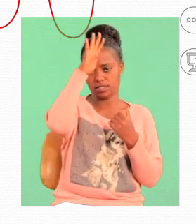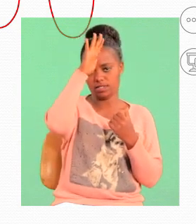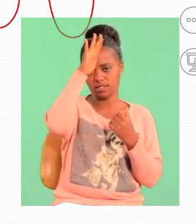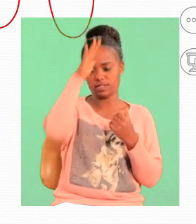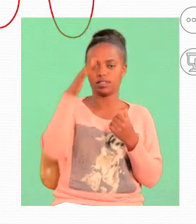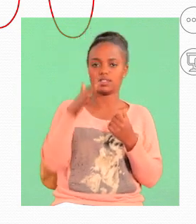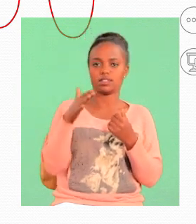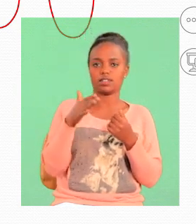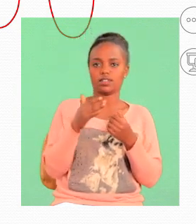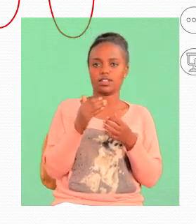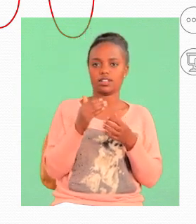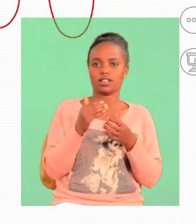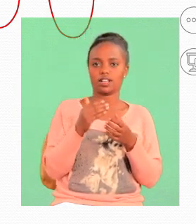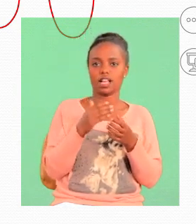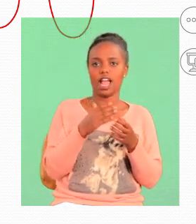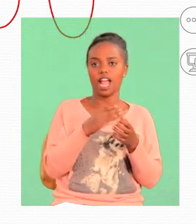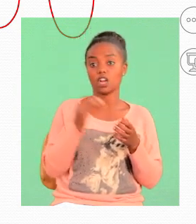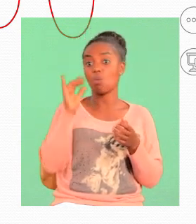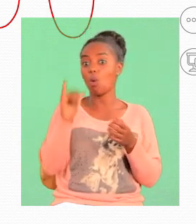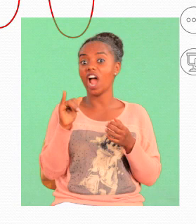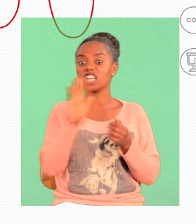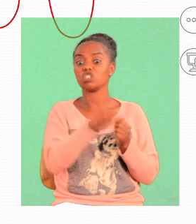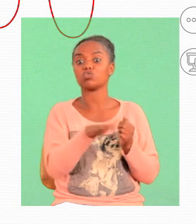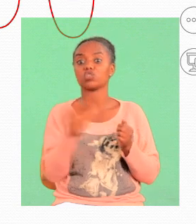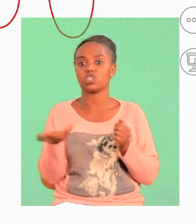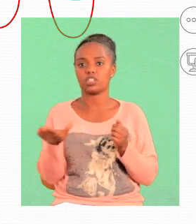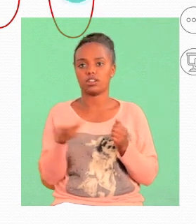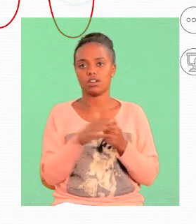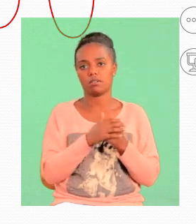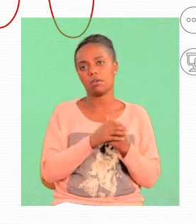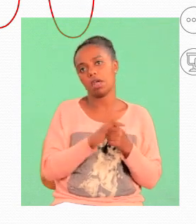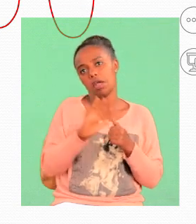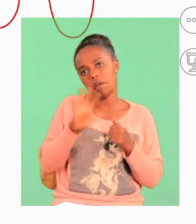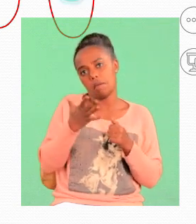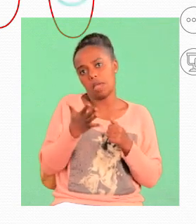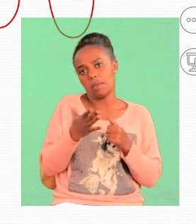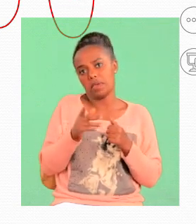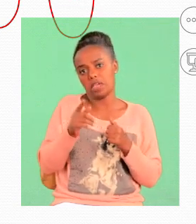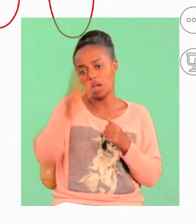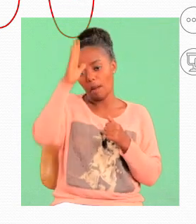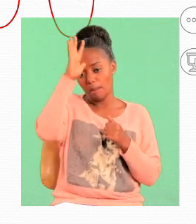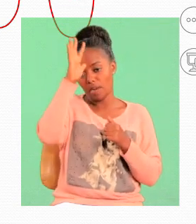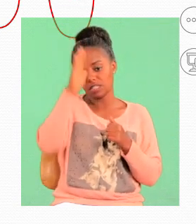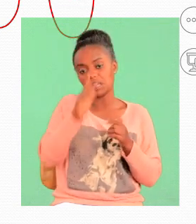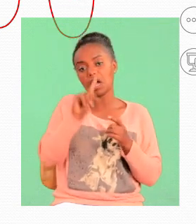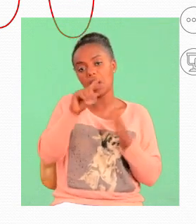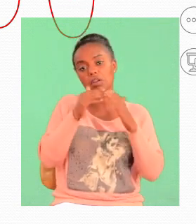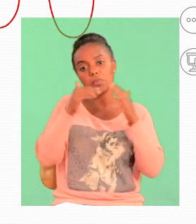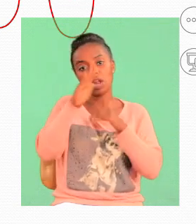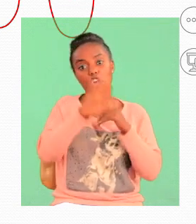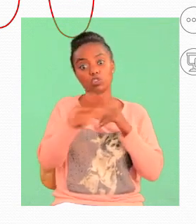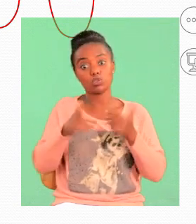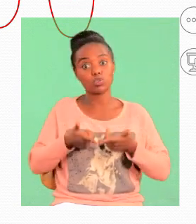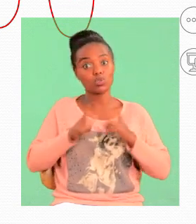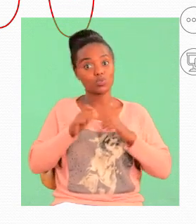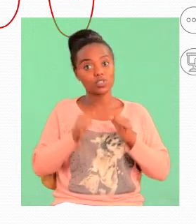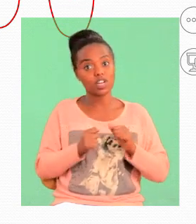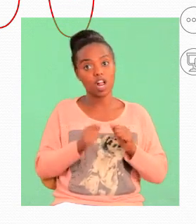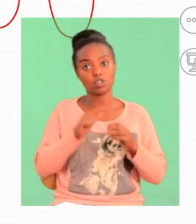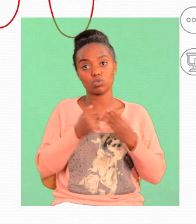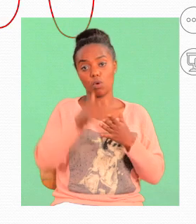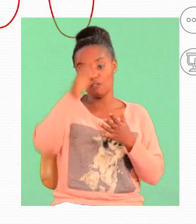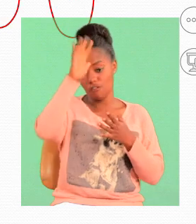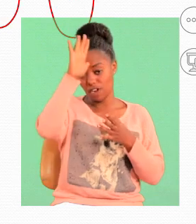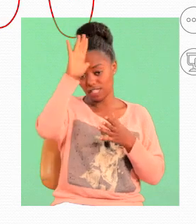and children here. Maybe he may have more than one children. So this father